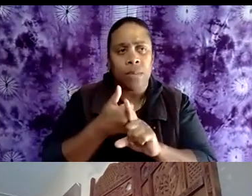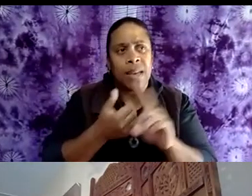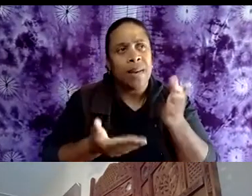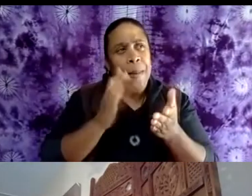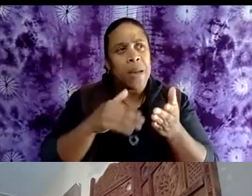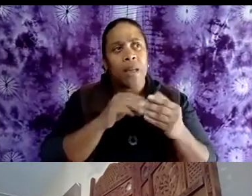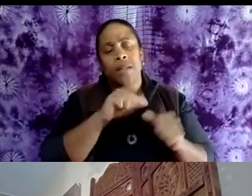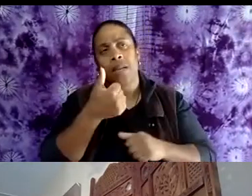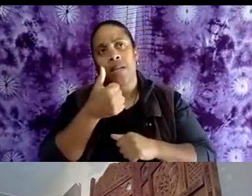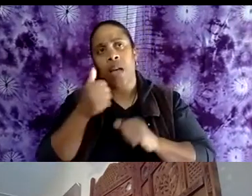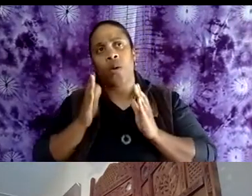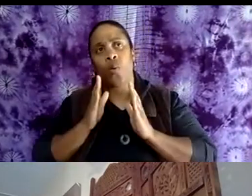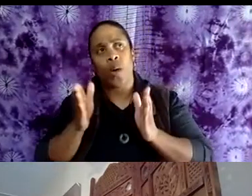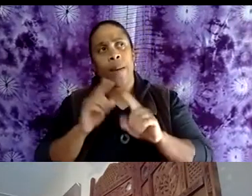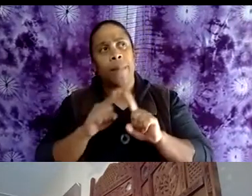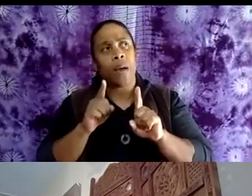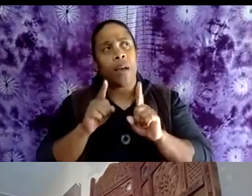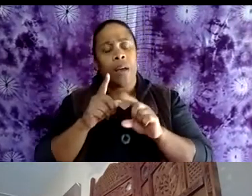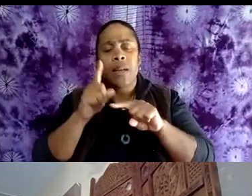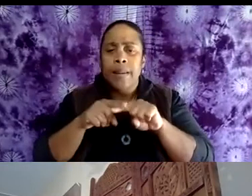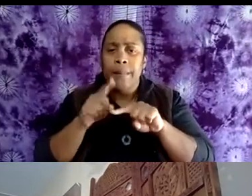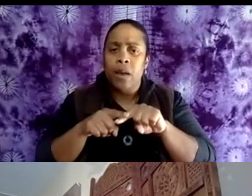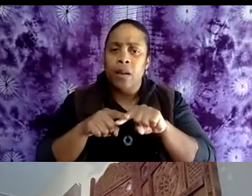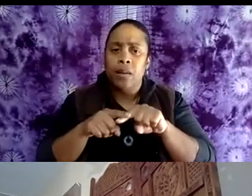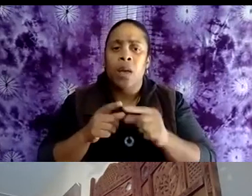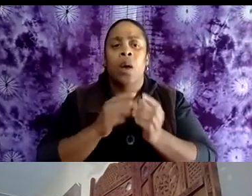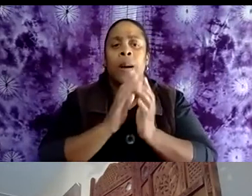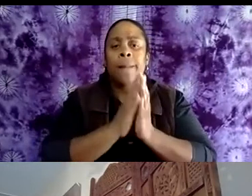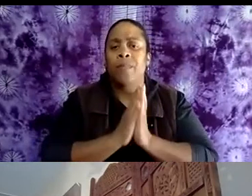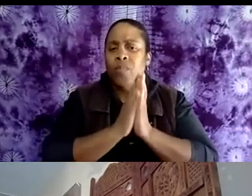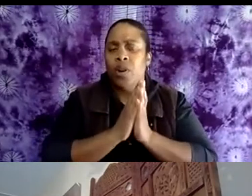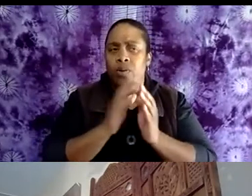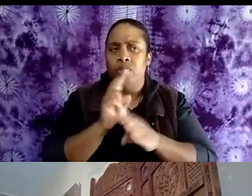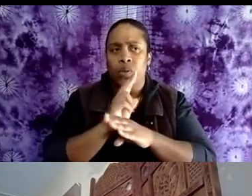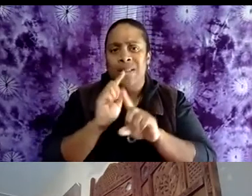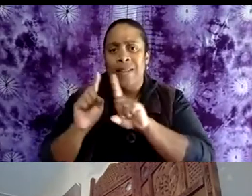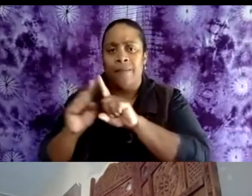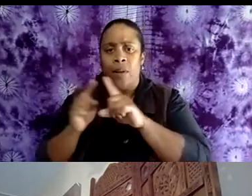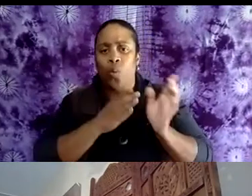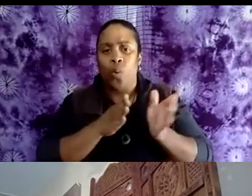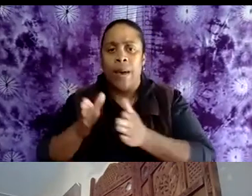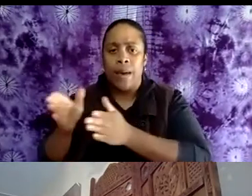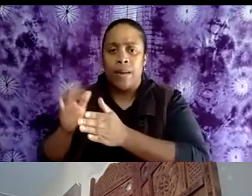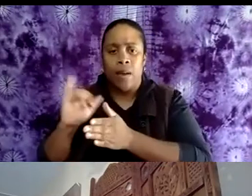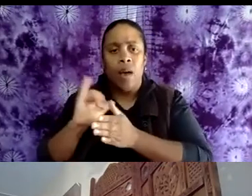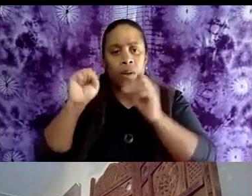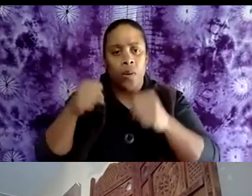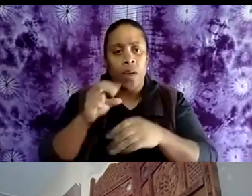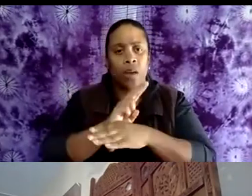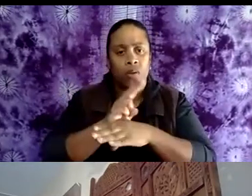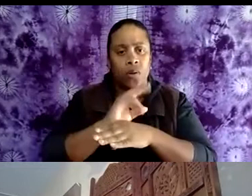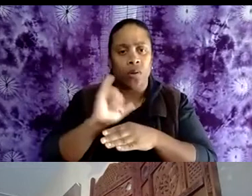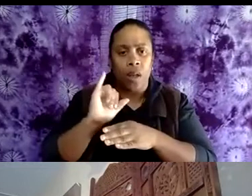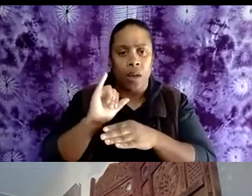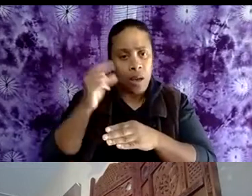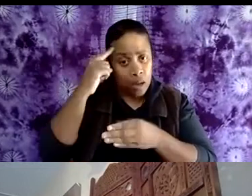way, but it depends. Prayers are used in many different ways, but they can also be used like an intention.